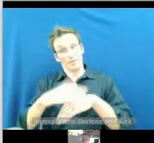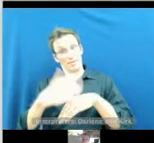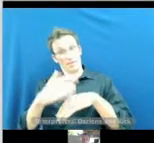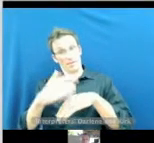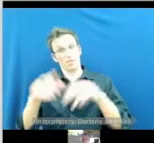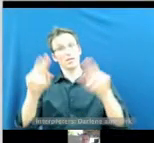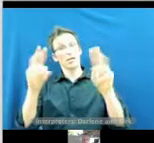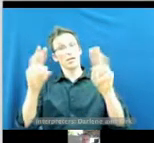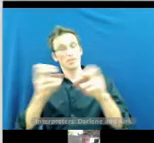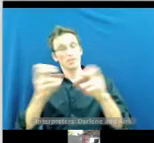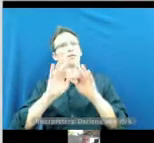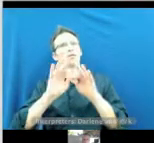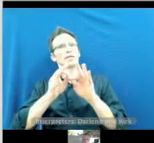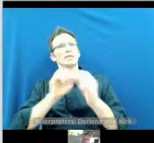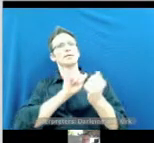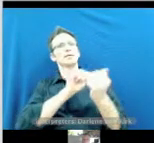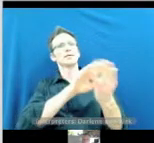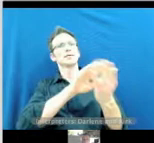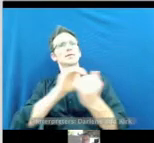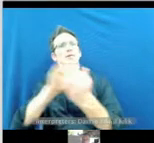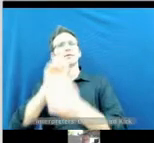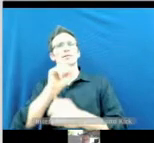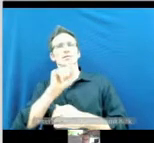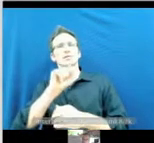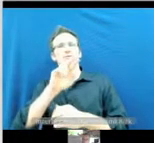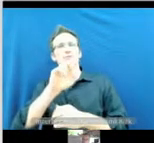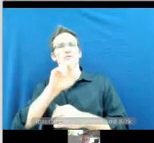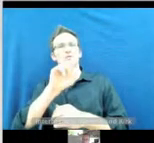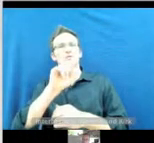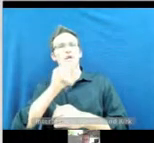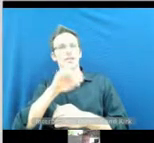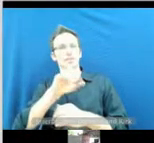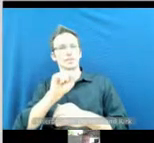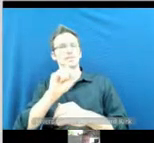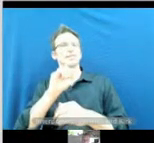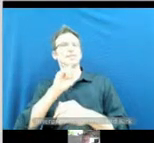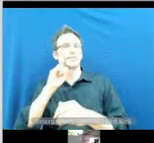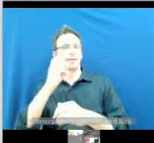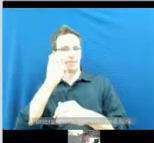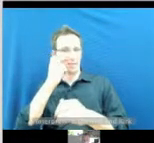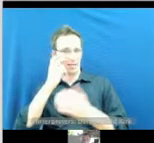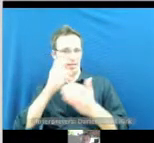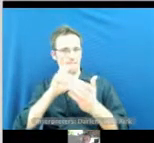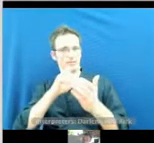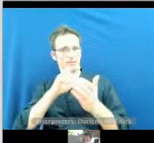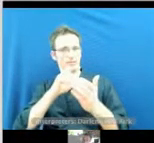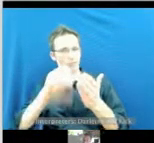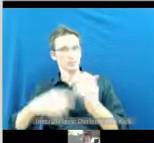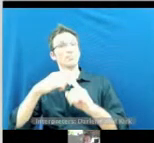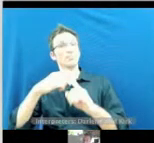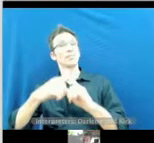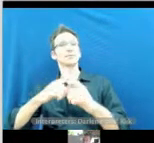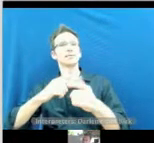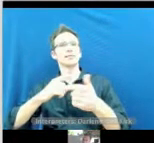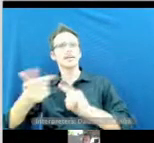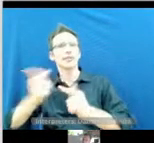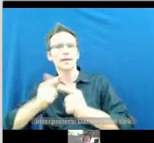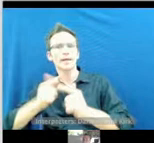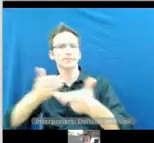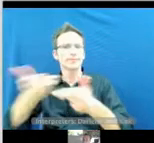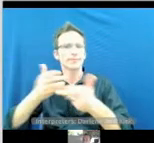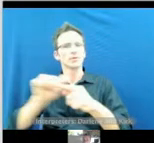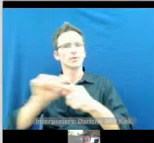Interpreting Strategies for Deafblind Students, an interactive training tool for educational interpreters. That's a manual and an